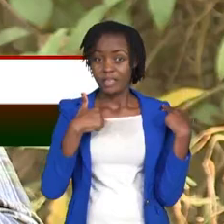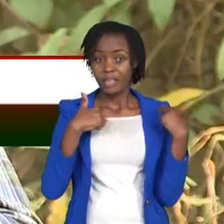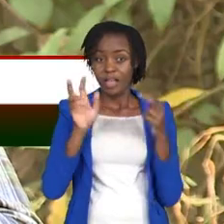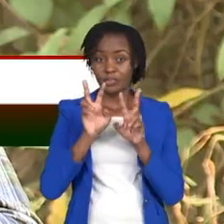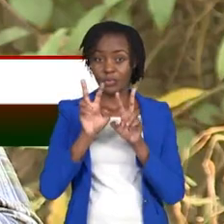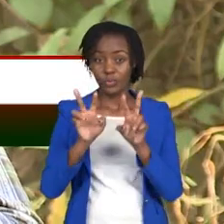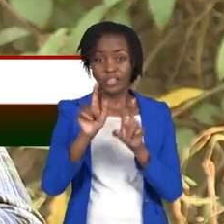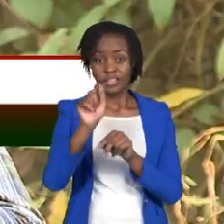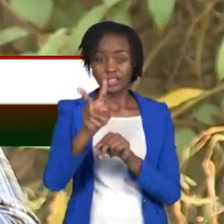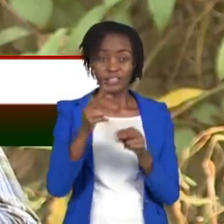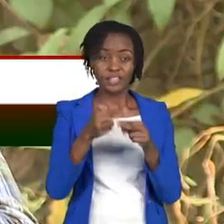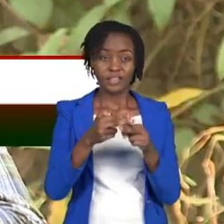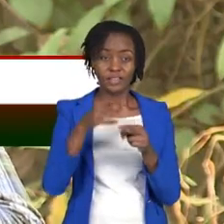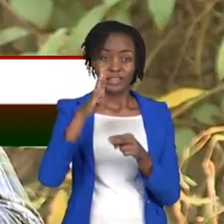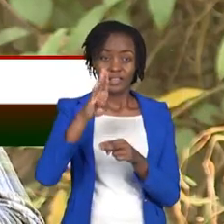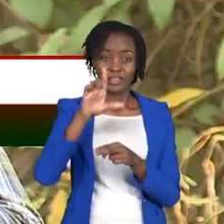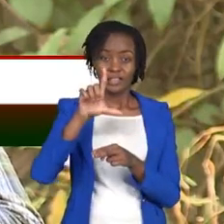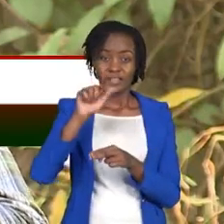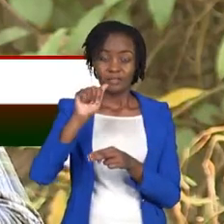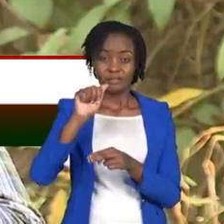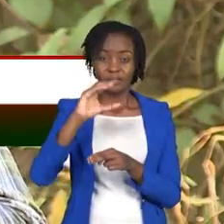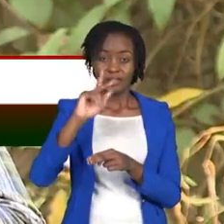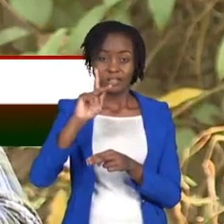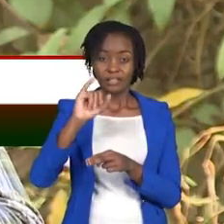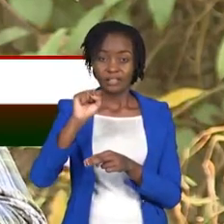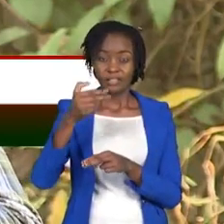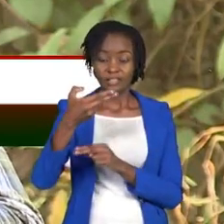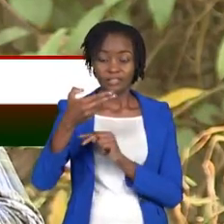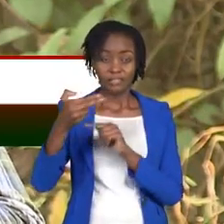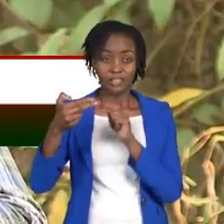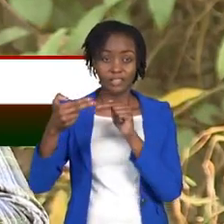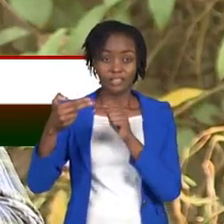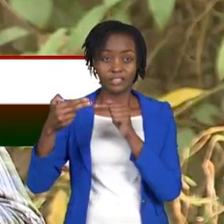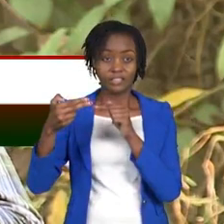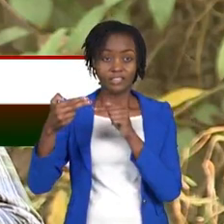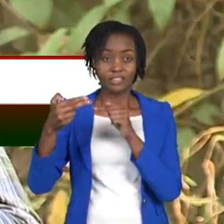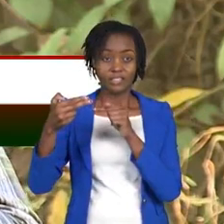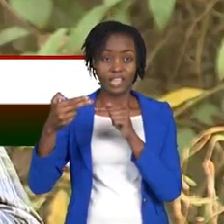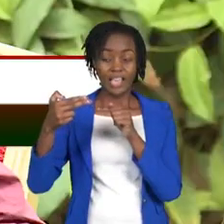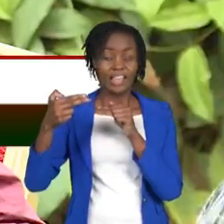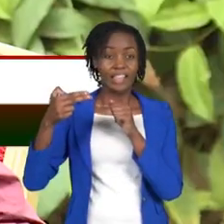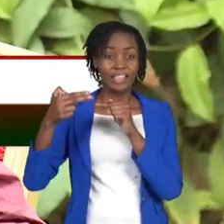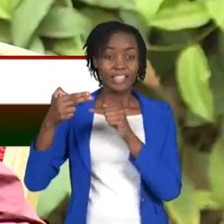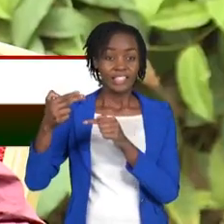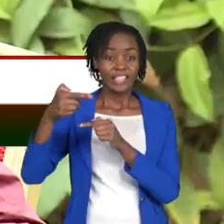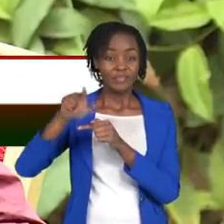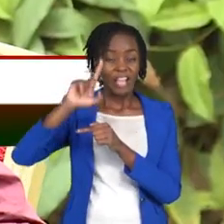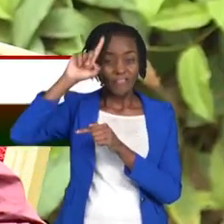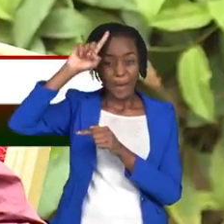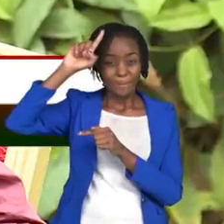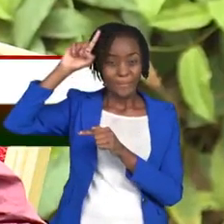Blackish. That guy's black. That guy is black. And he has no apologies about